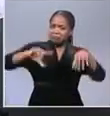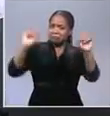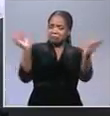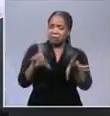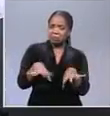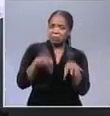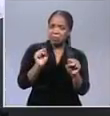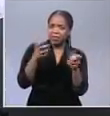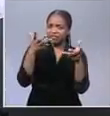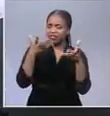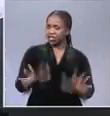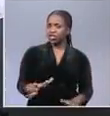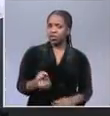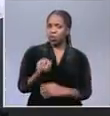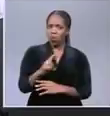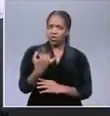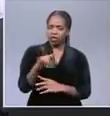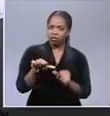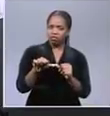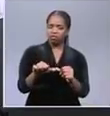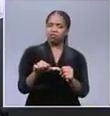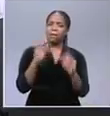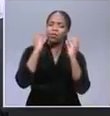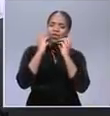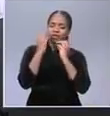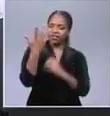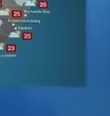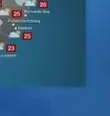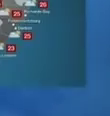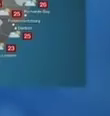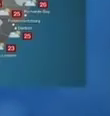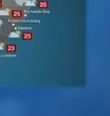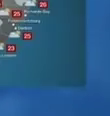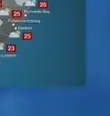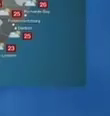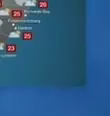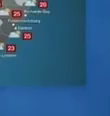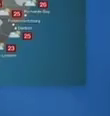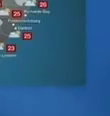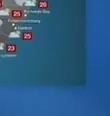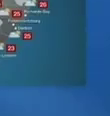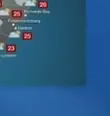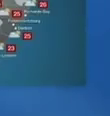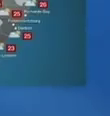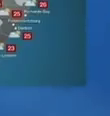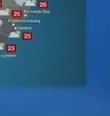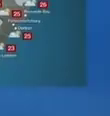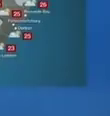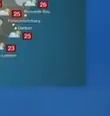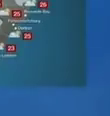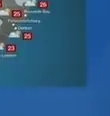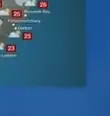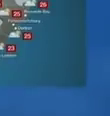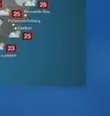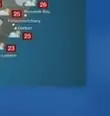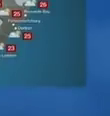Cyclone Kenneth made landfall in northern Mozambique yet? Hi, good evening, Sally. It has indeed. In fact, it